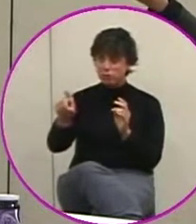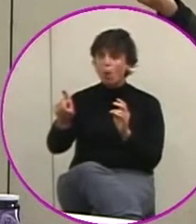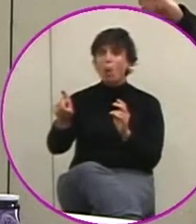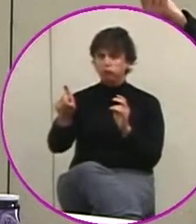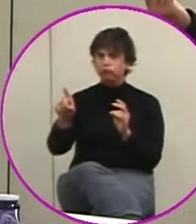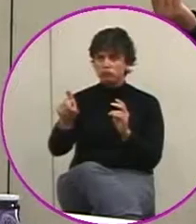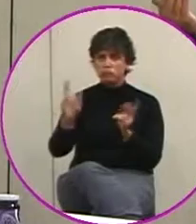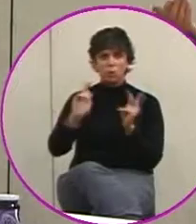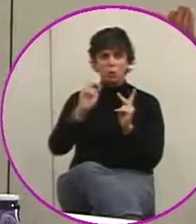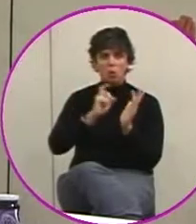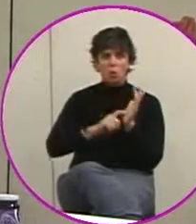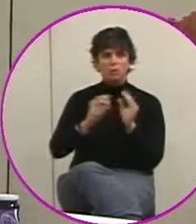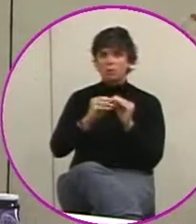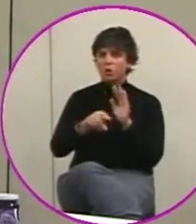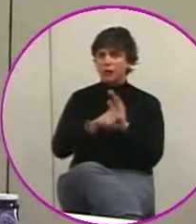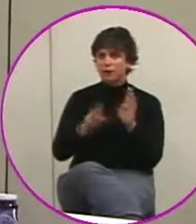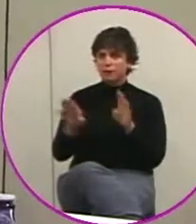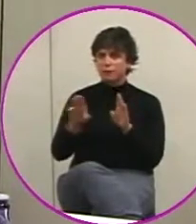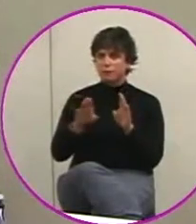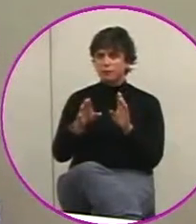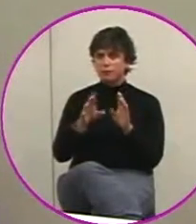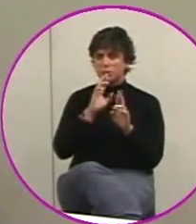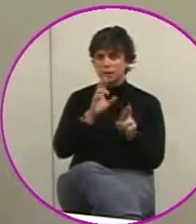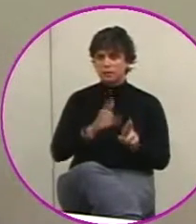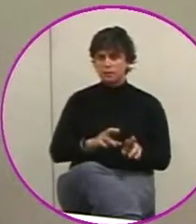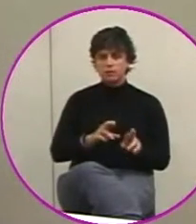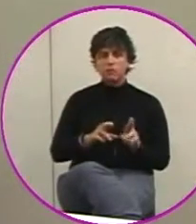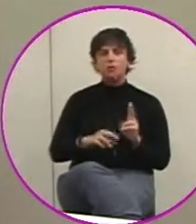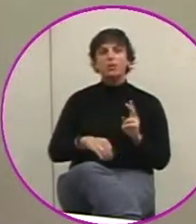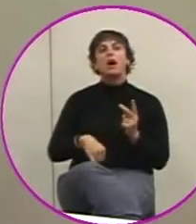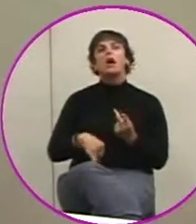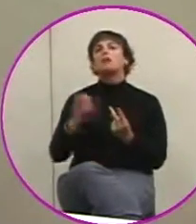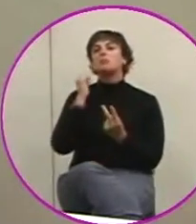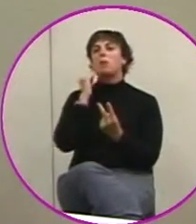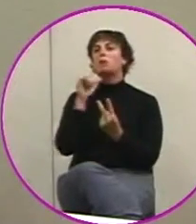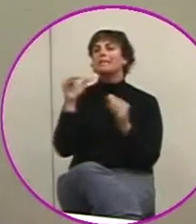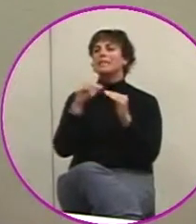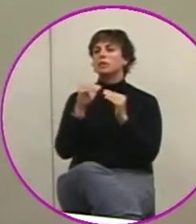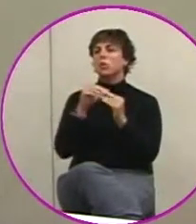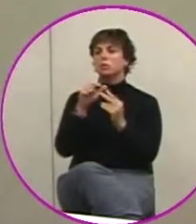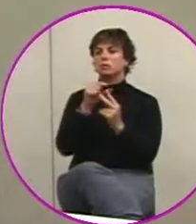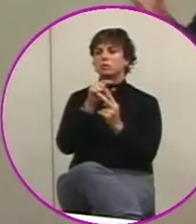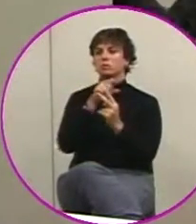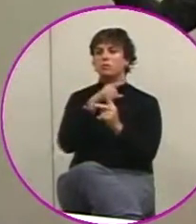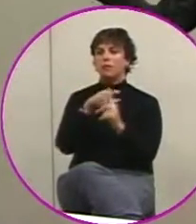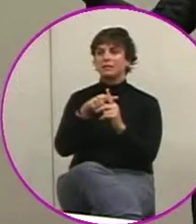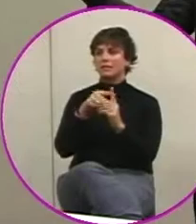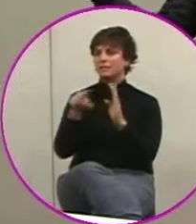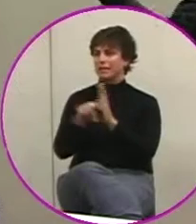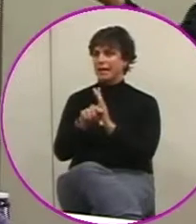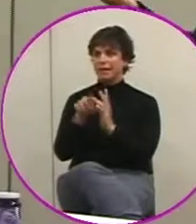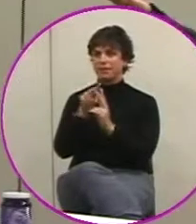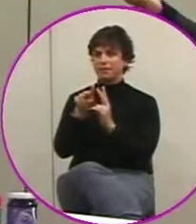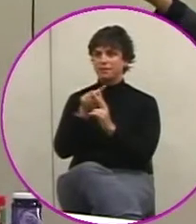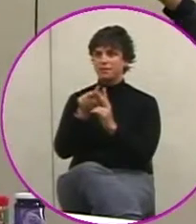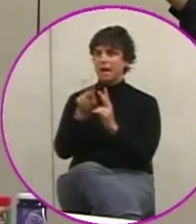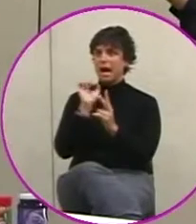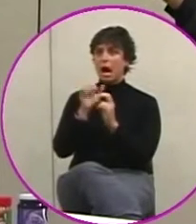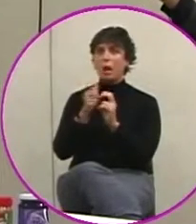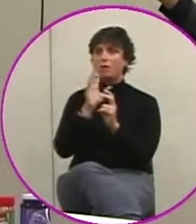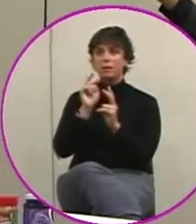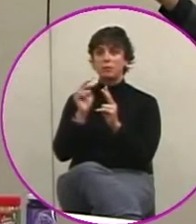Big time. Big time. What if they have the same number of positives as negatives? How will their partner view